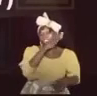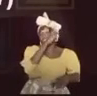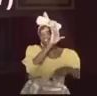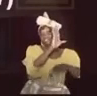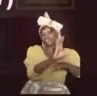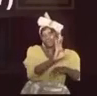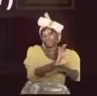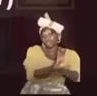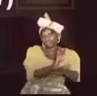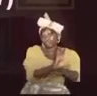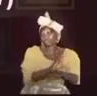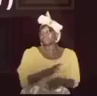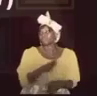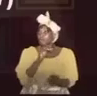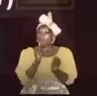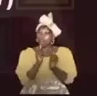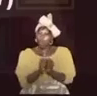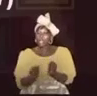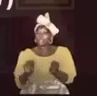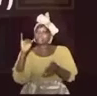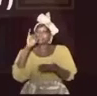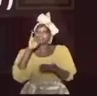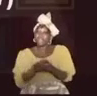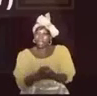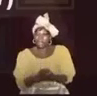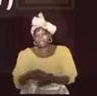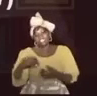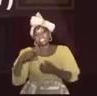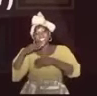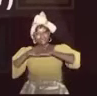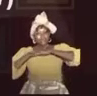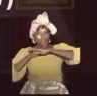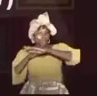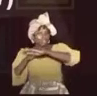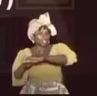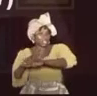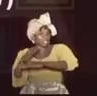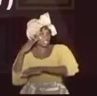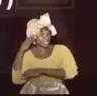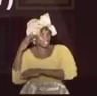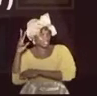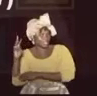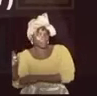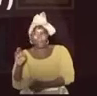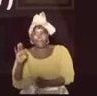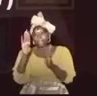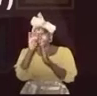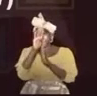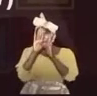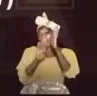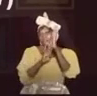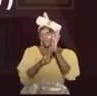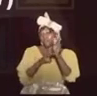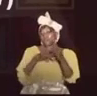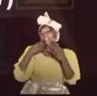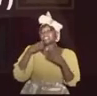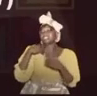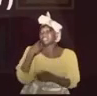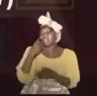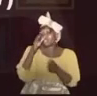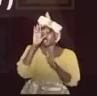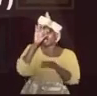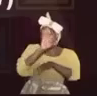together? Without ceasing for him. And then the Bible says, the moment the church began to